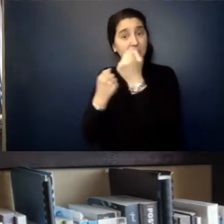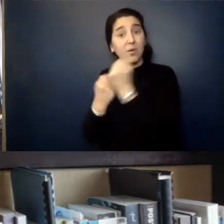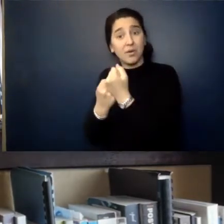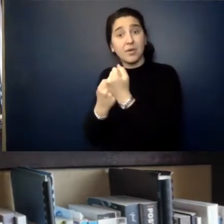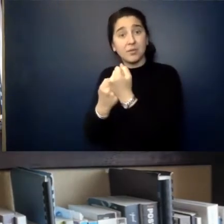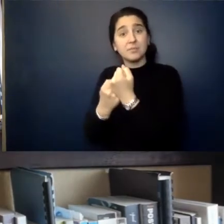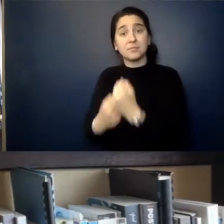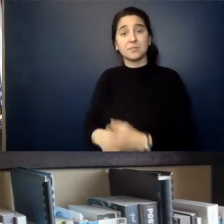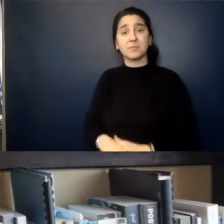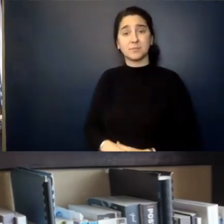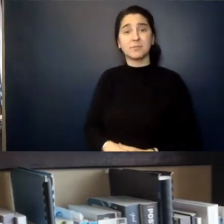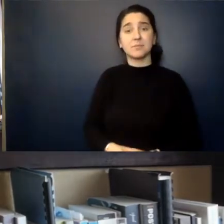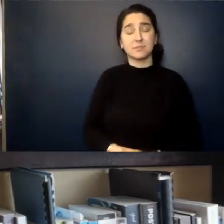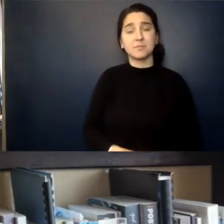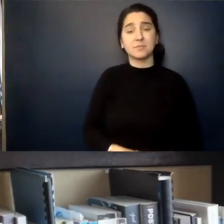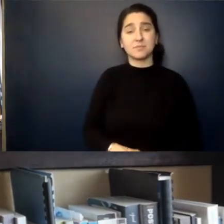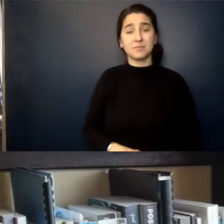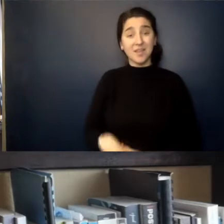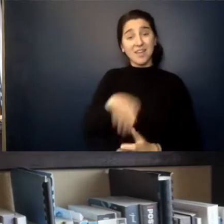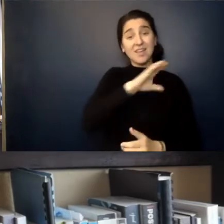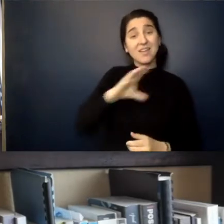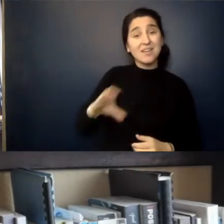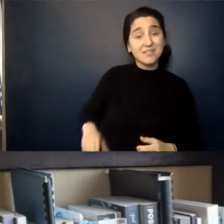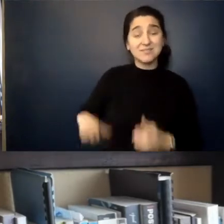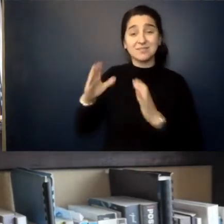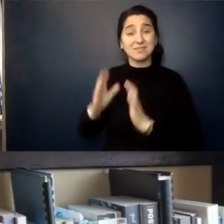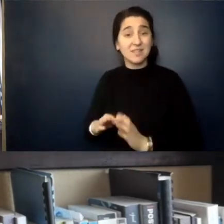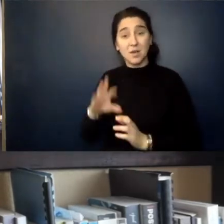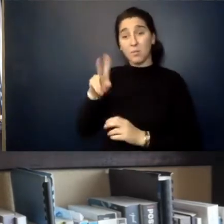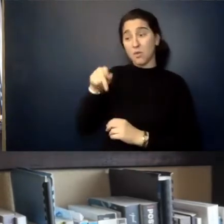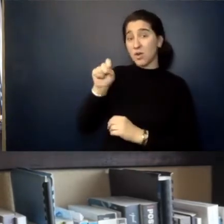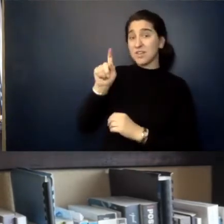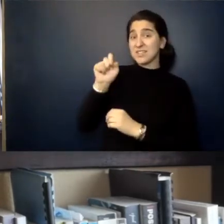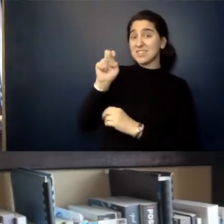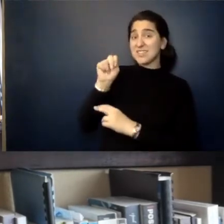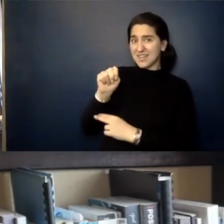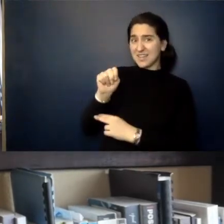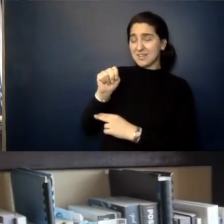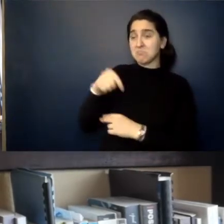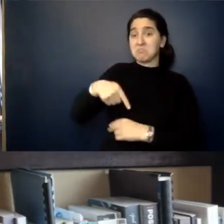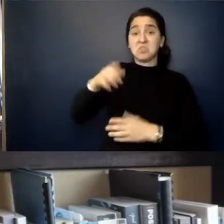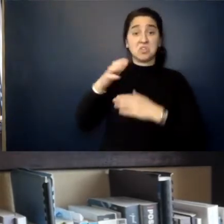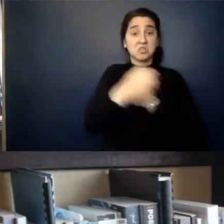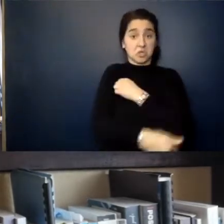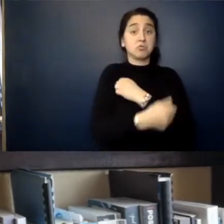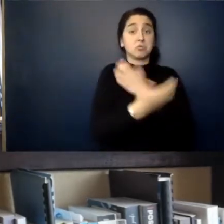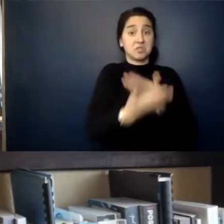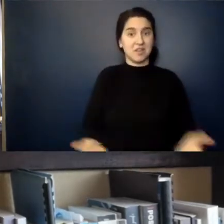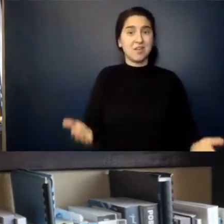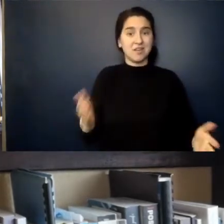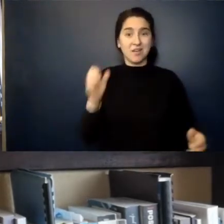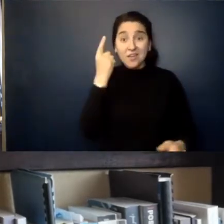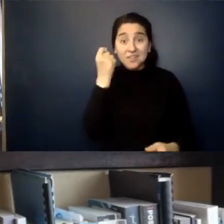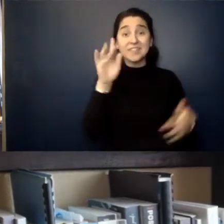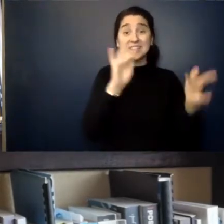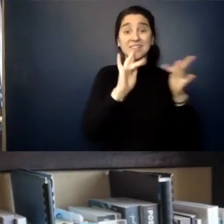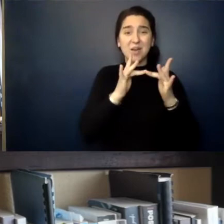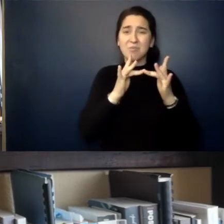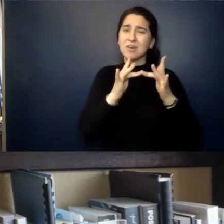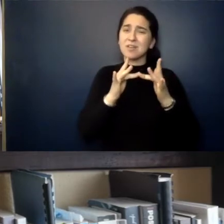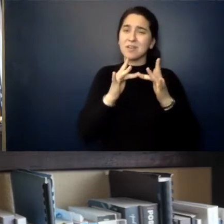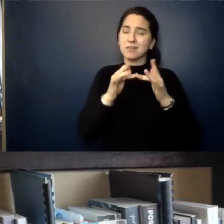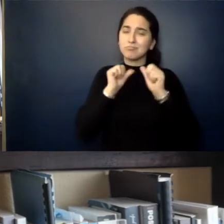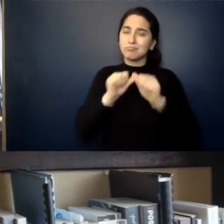or mining companies. We have united many